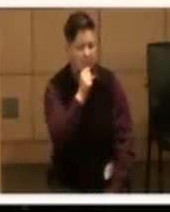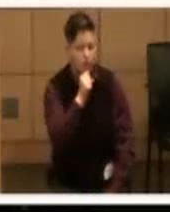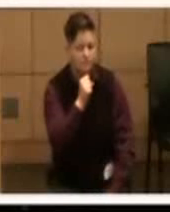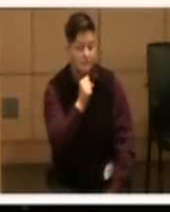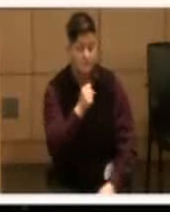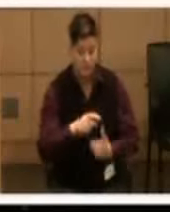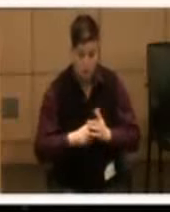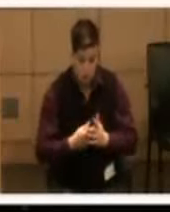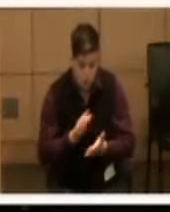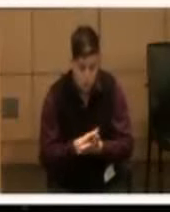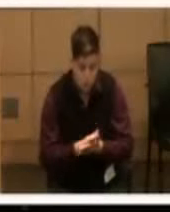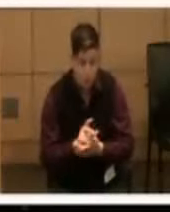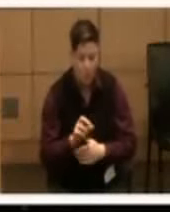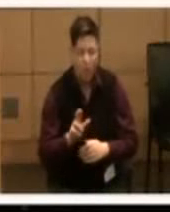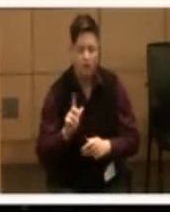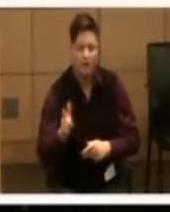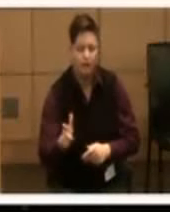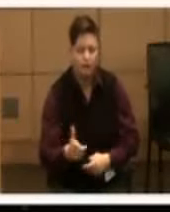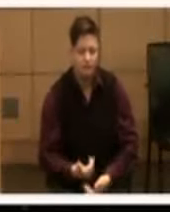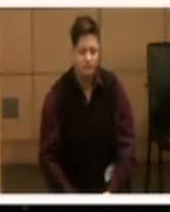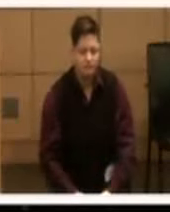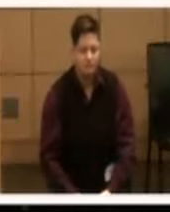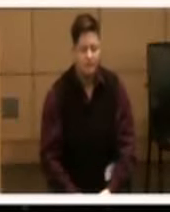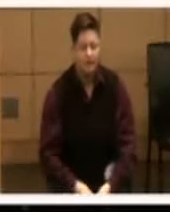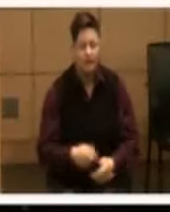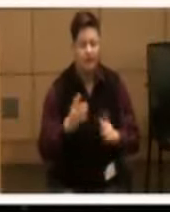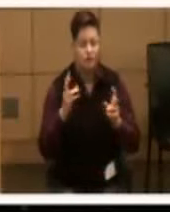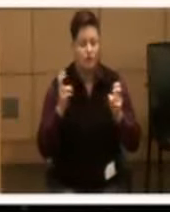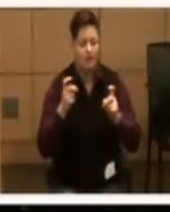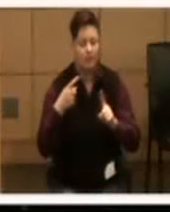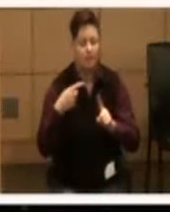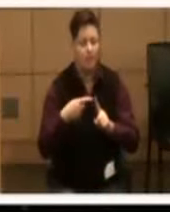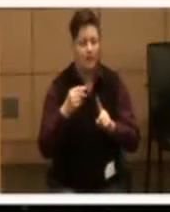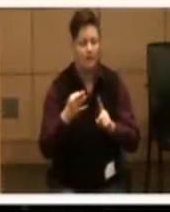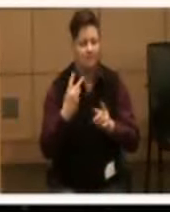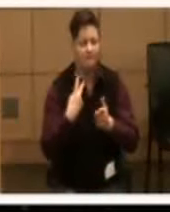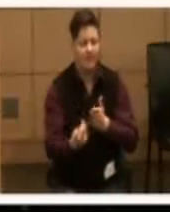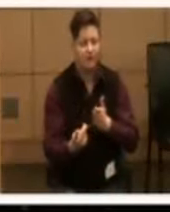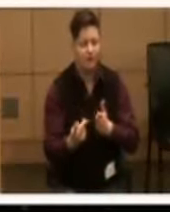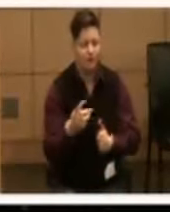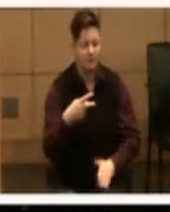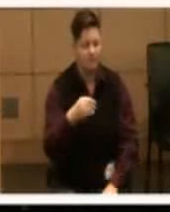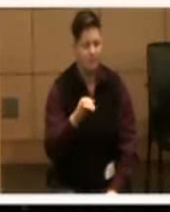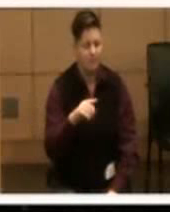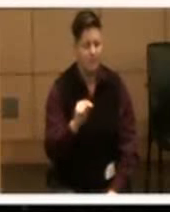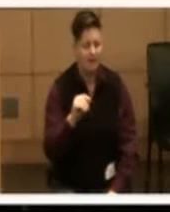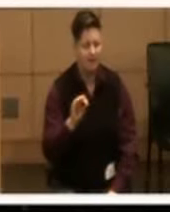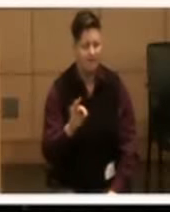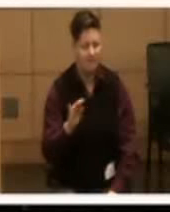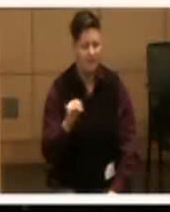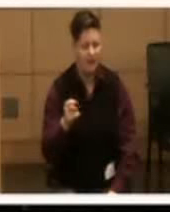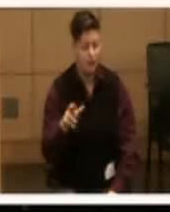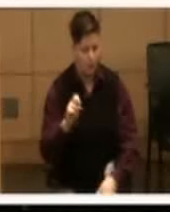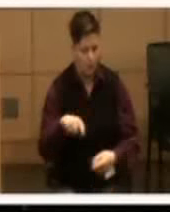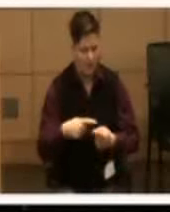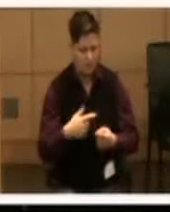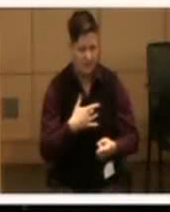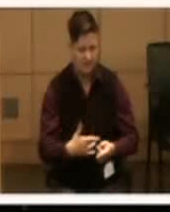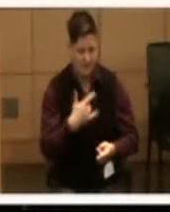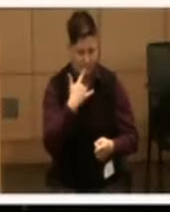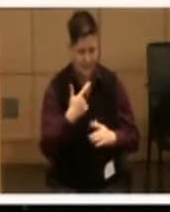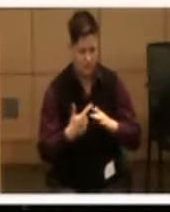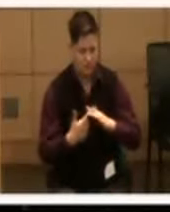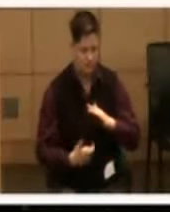later years? When are you seeing the point of failure? That's a good question. I'm not sure that we